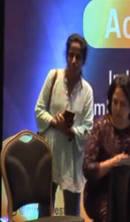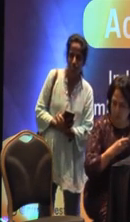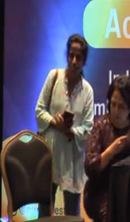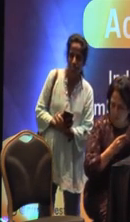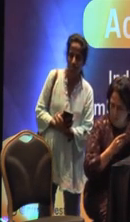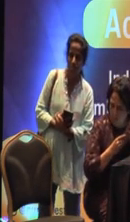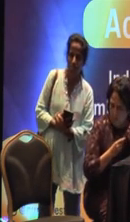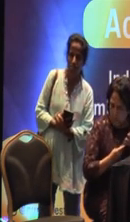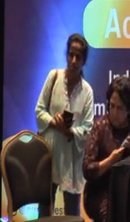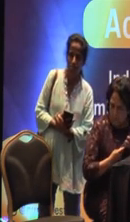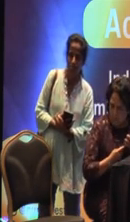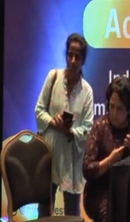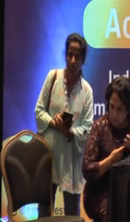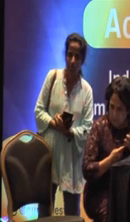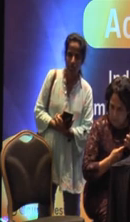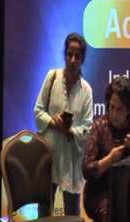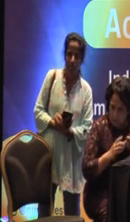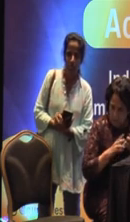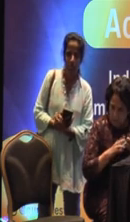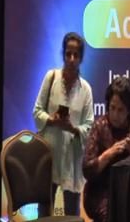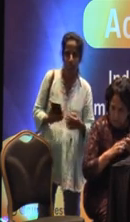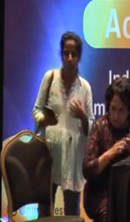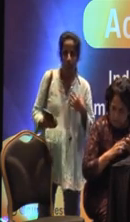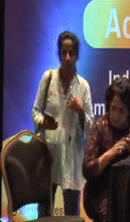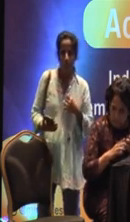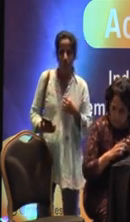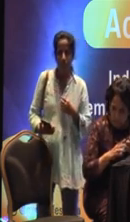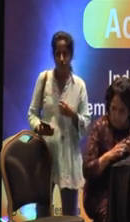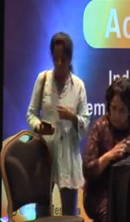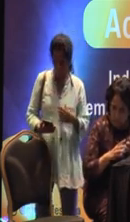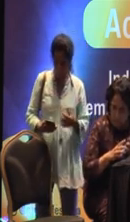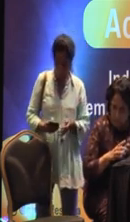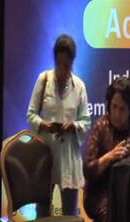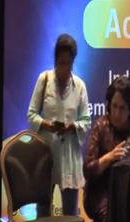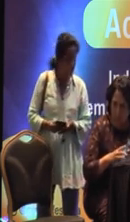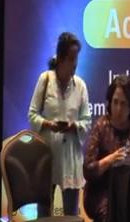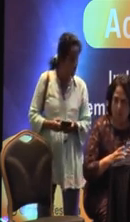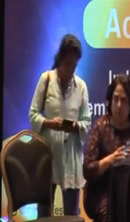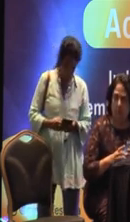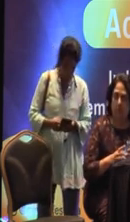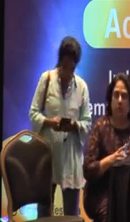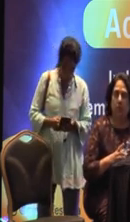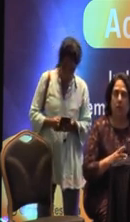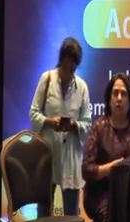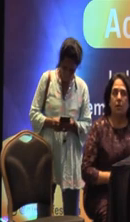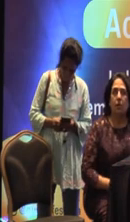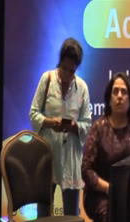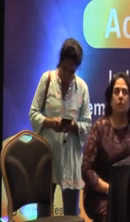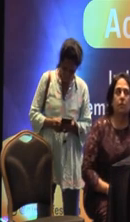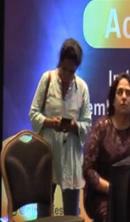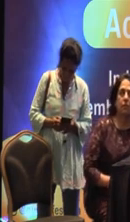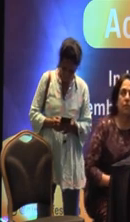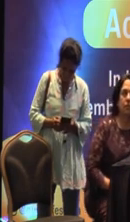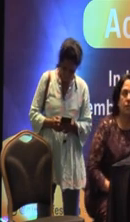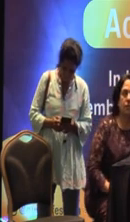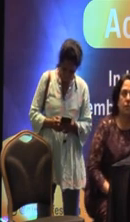immunity did anybody do yoga yoga or food differences did anybody